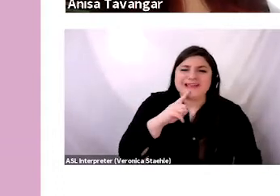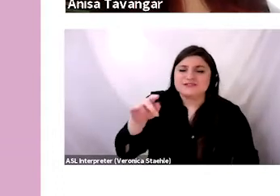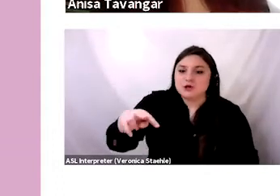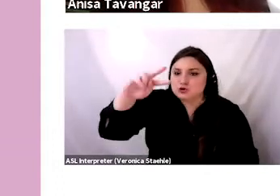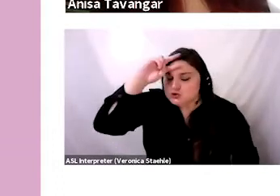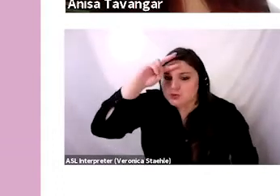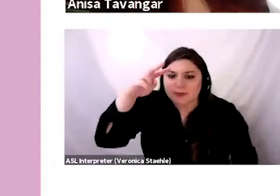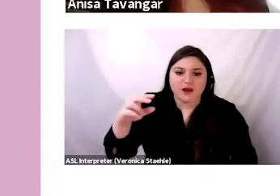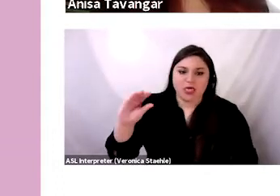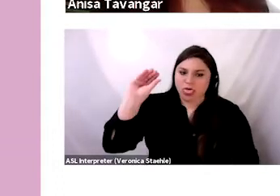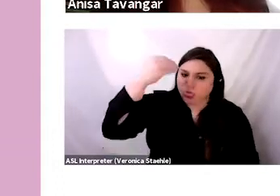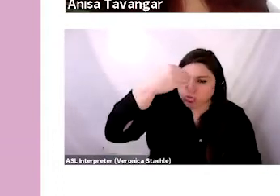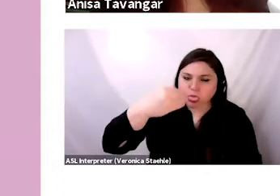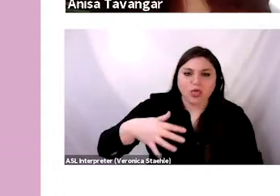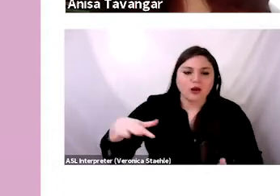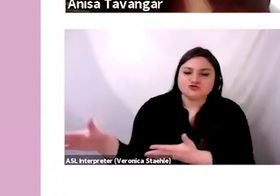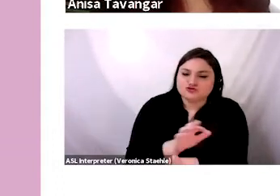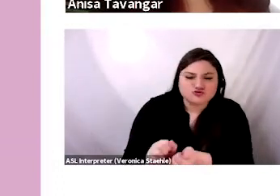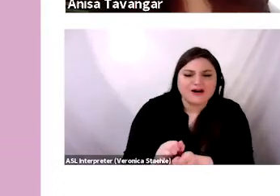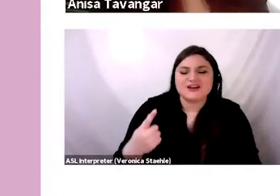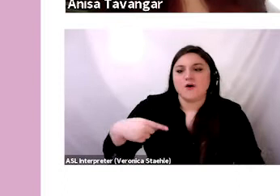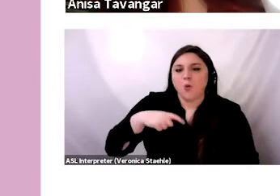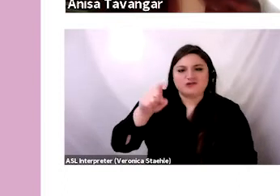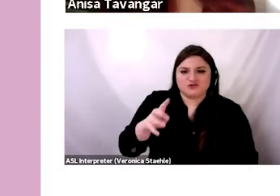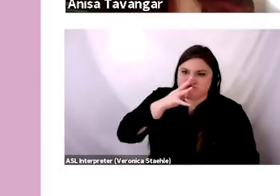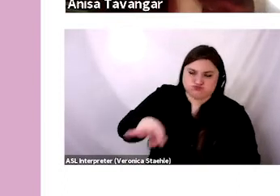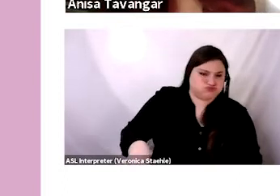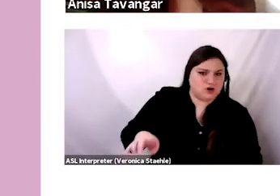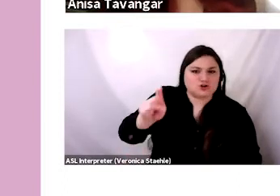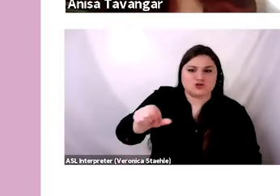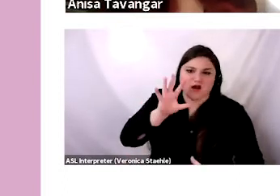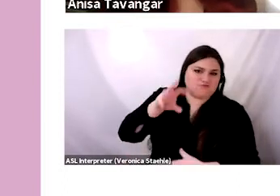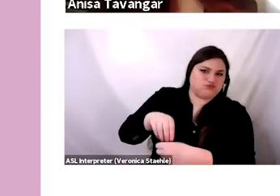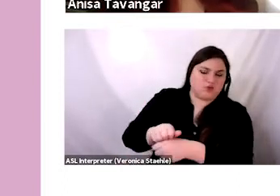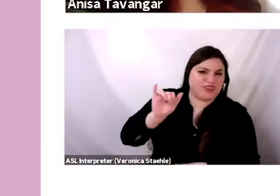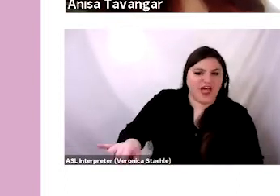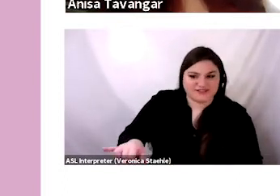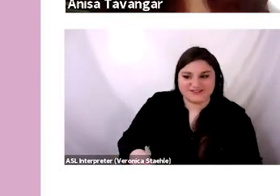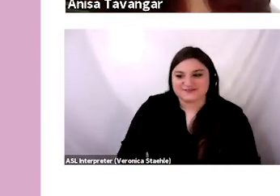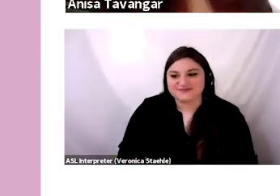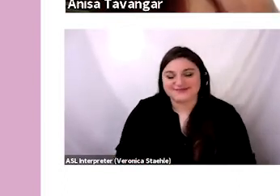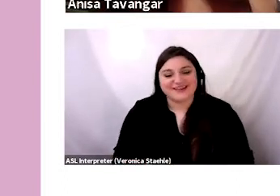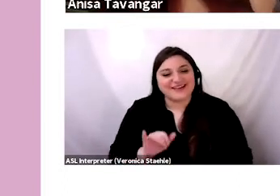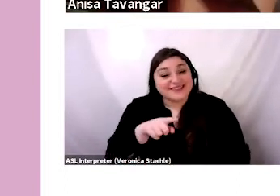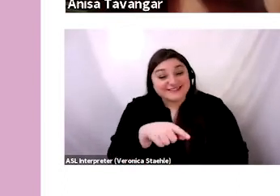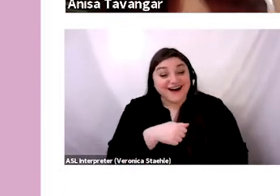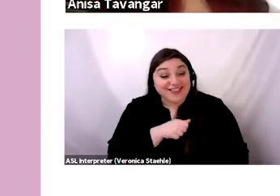have nothing to do with it. And I love this quote because it is so extreme.